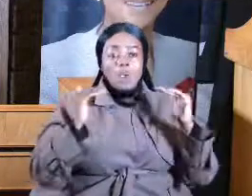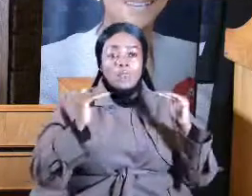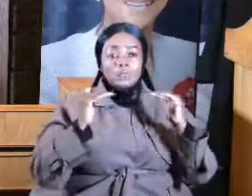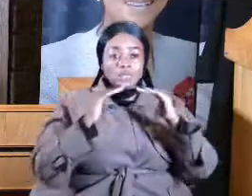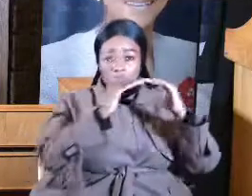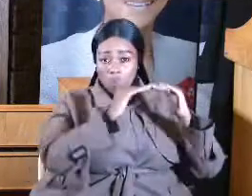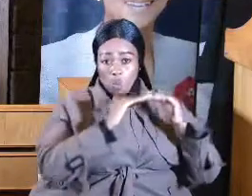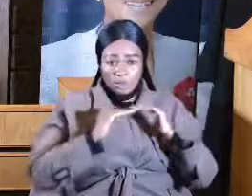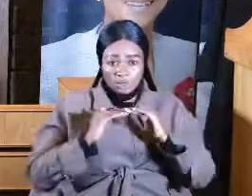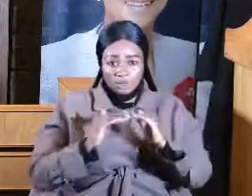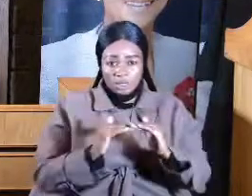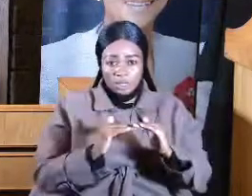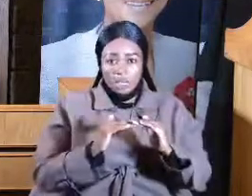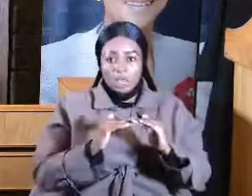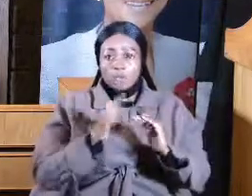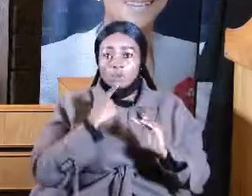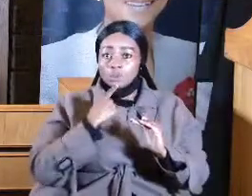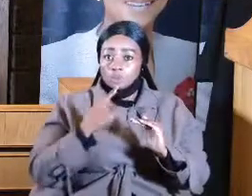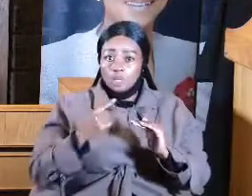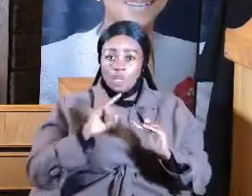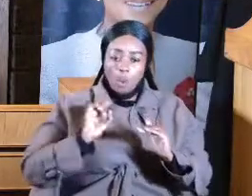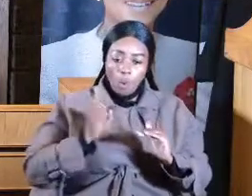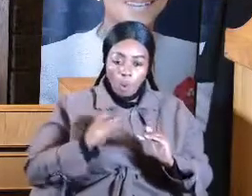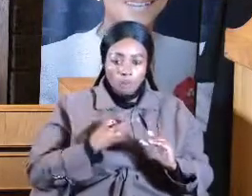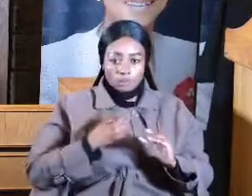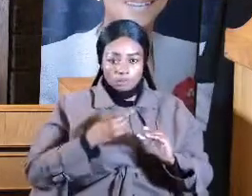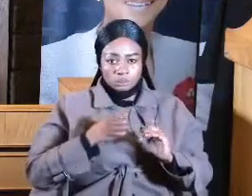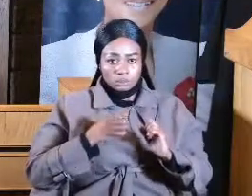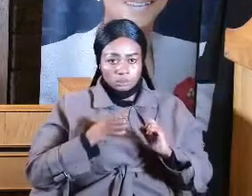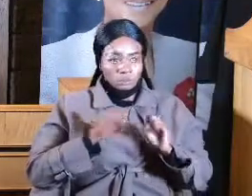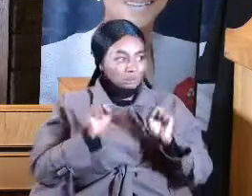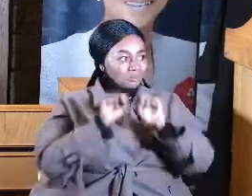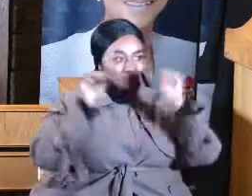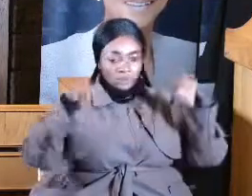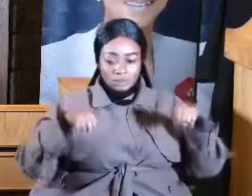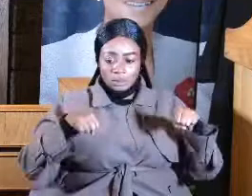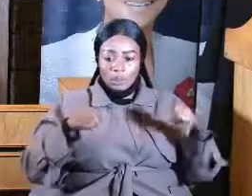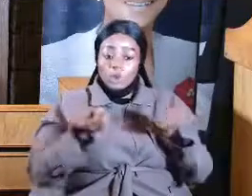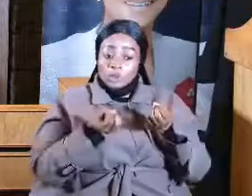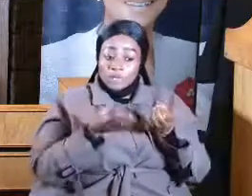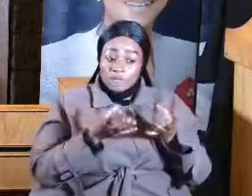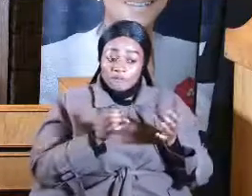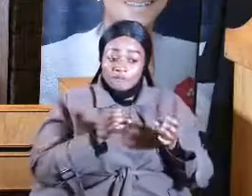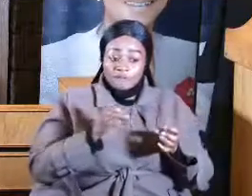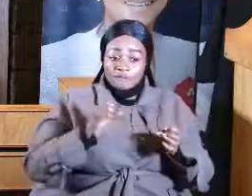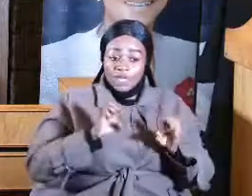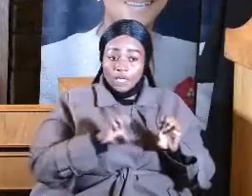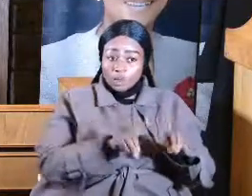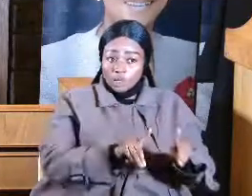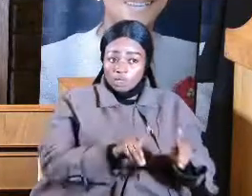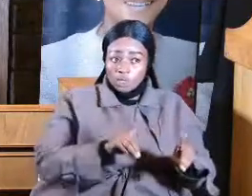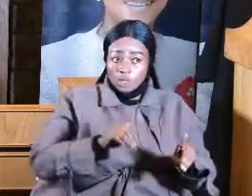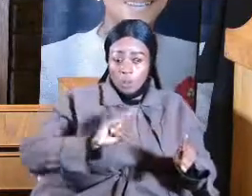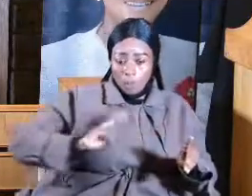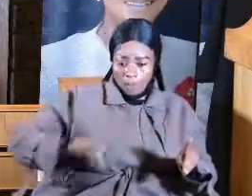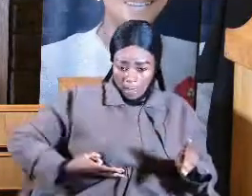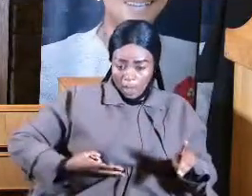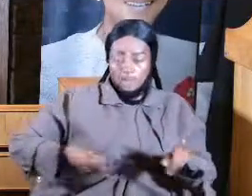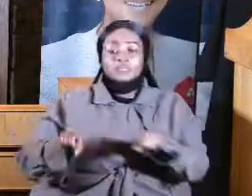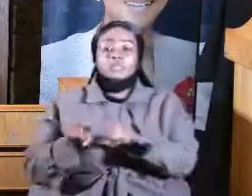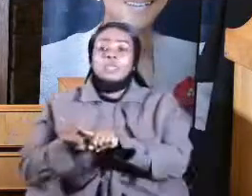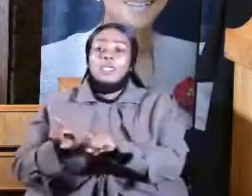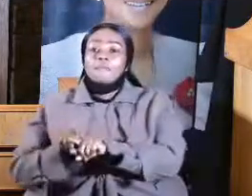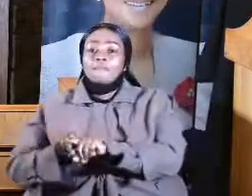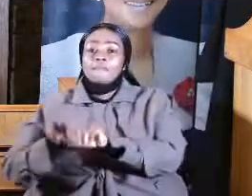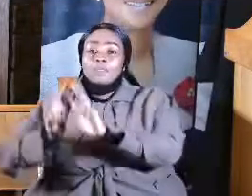say in all instances, in all platforms, when you educate a girl, when you educate a woman, you educate the